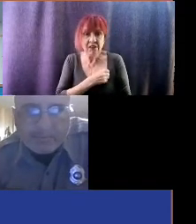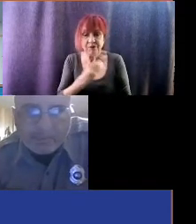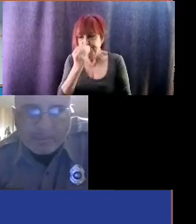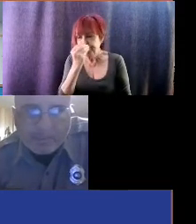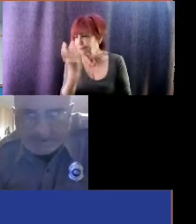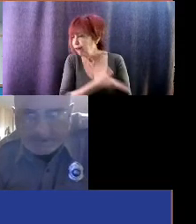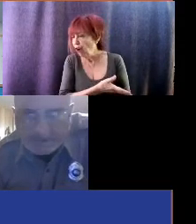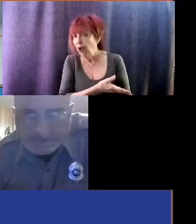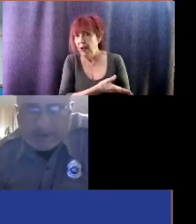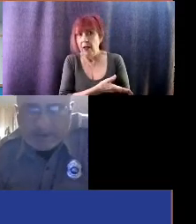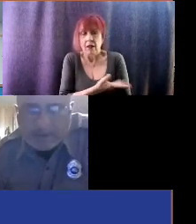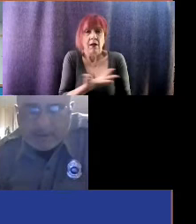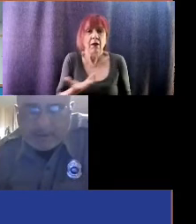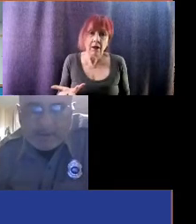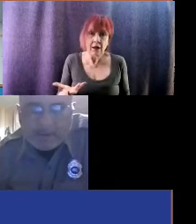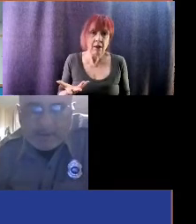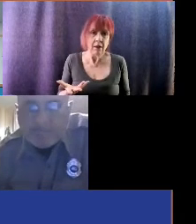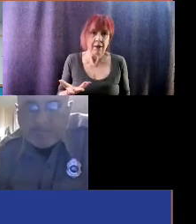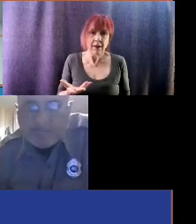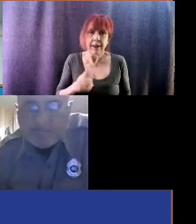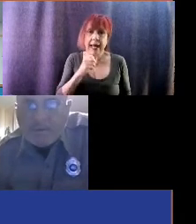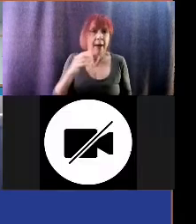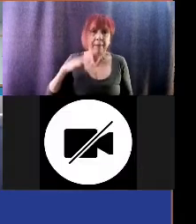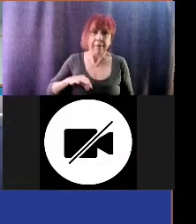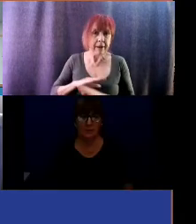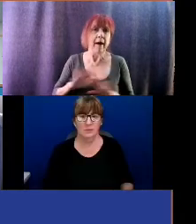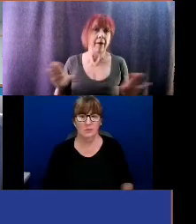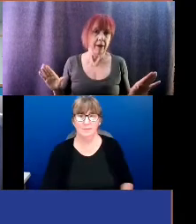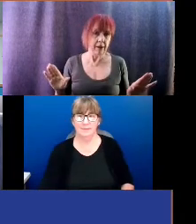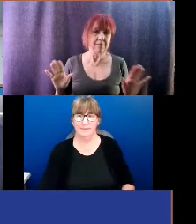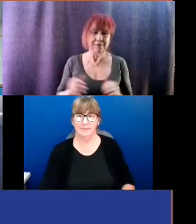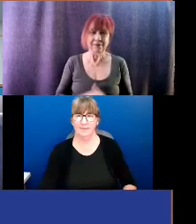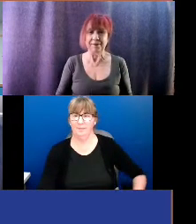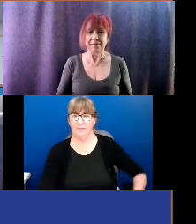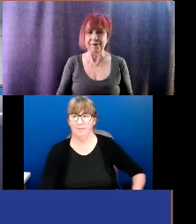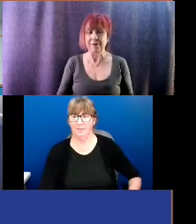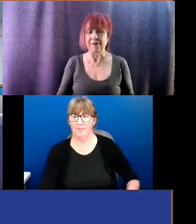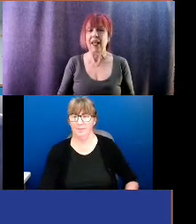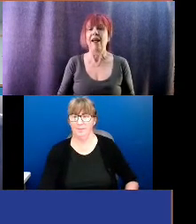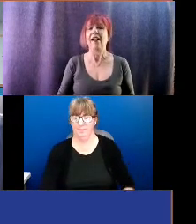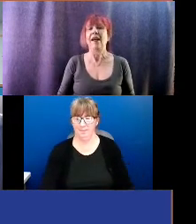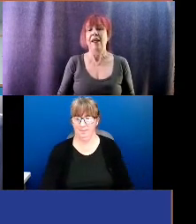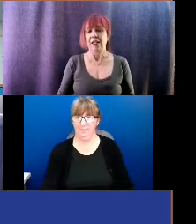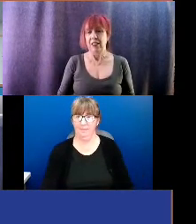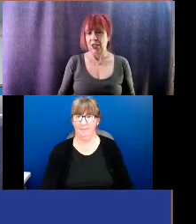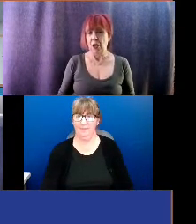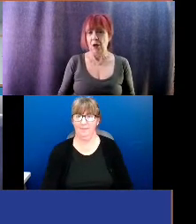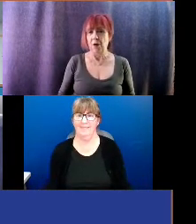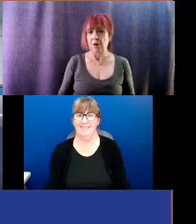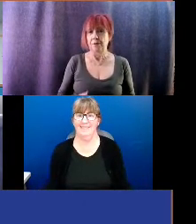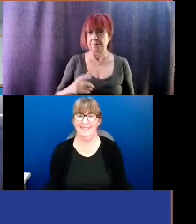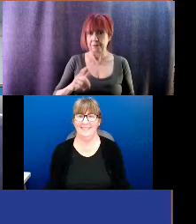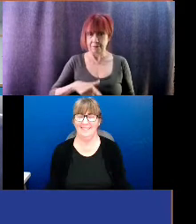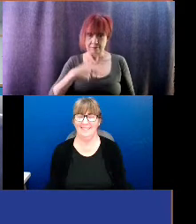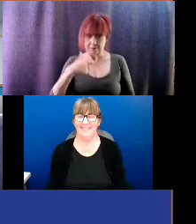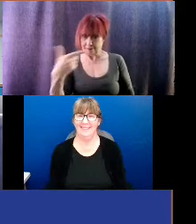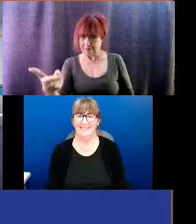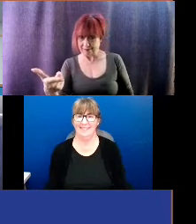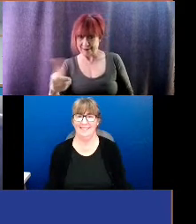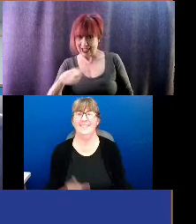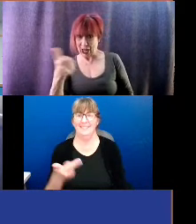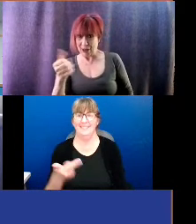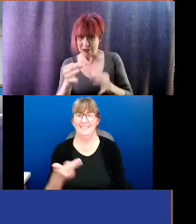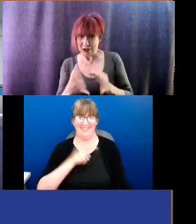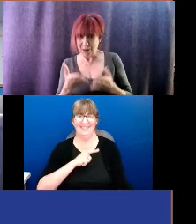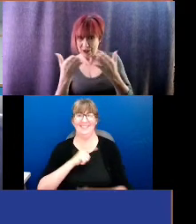there's nothing productive going to come from it. So we have to assess, give them things to do